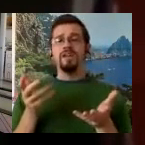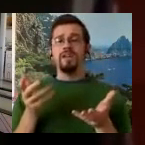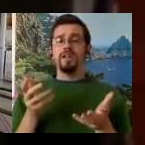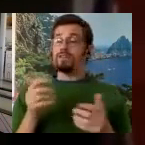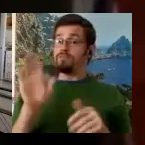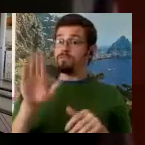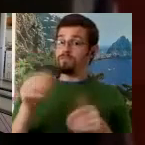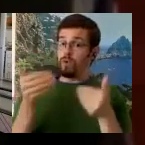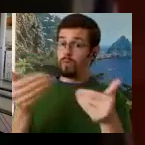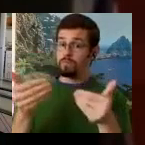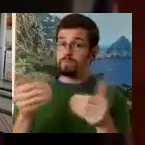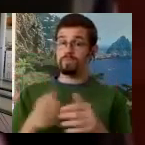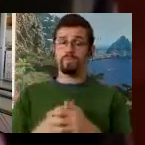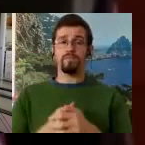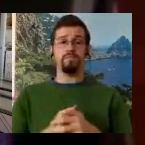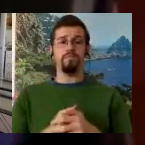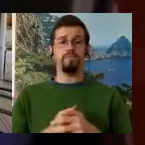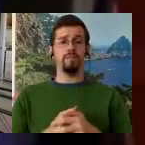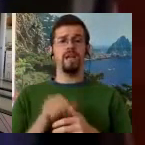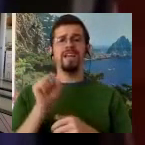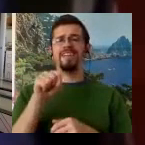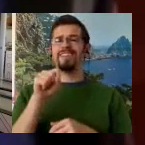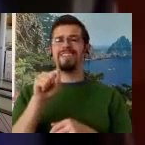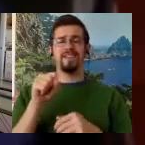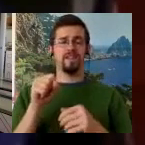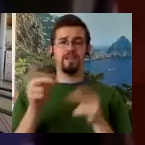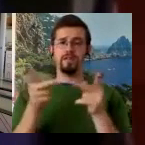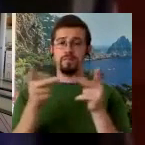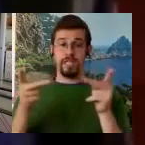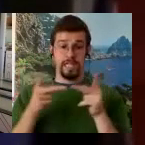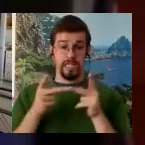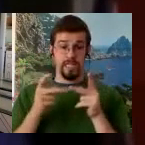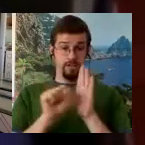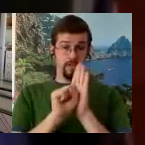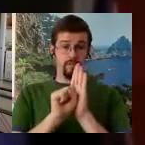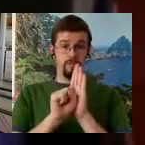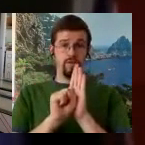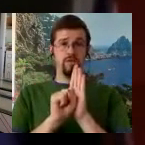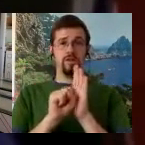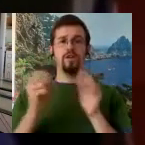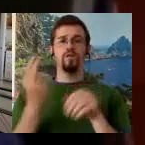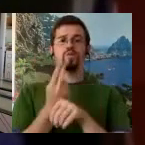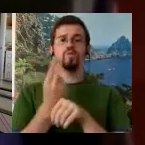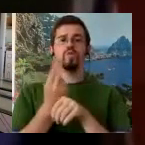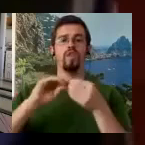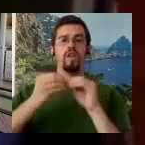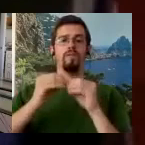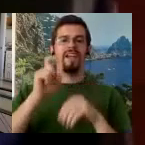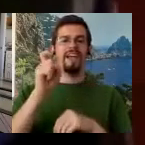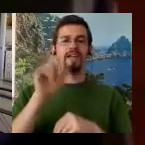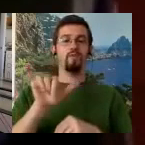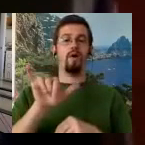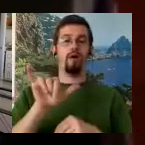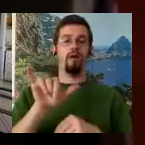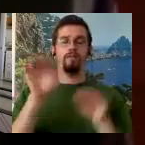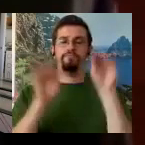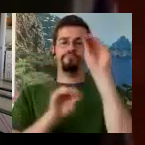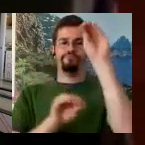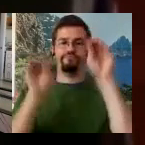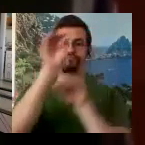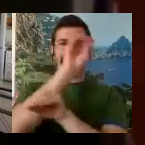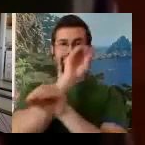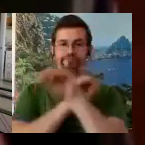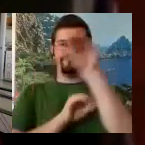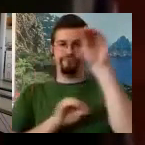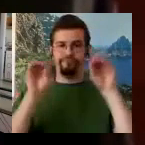go ahead. Yeah, we are positioning our symbols using what I call the numbers for the XY coordinates, the coordinate characters, and